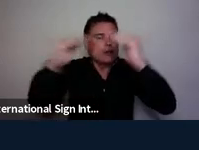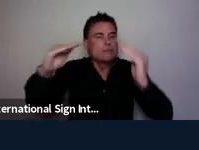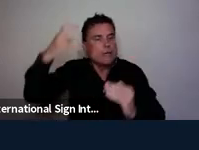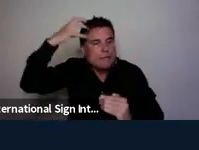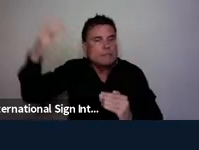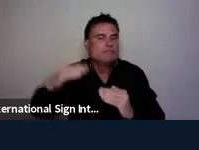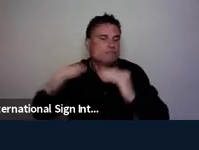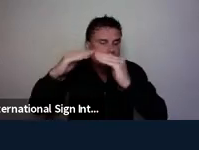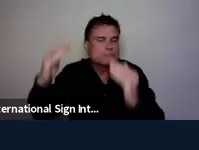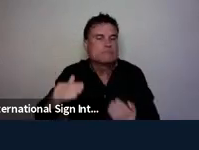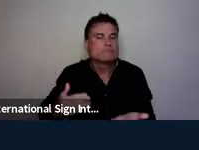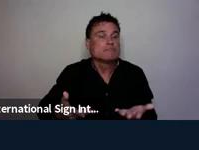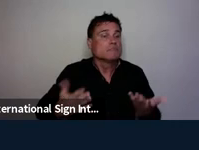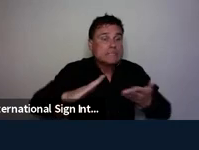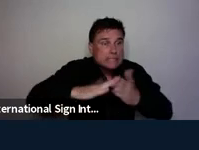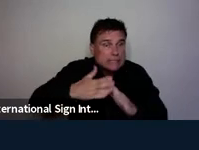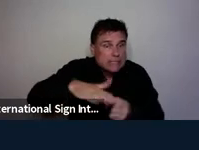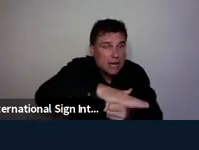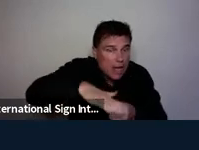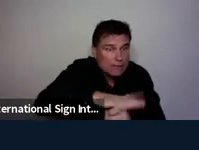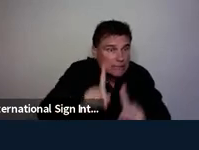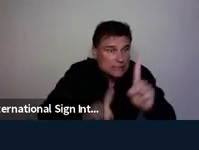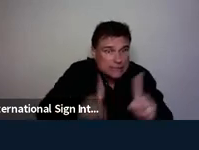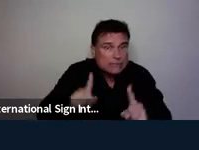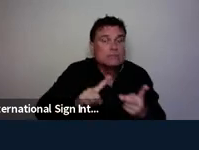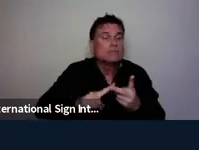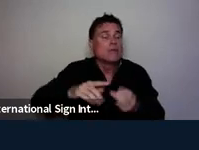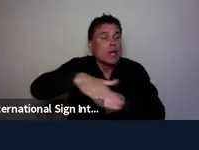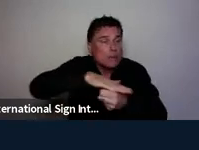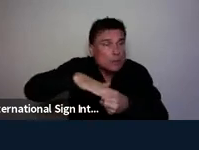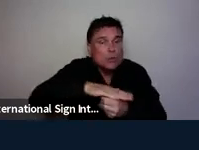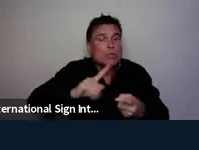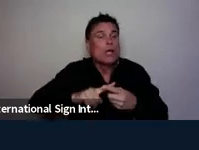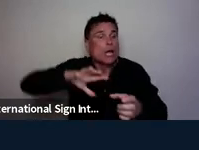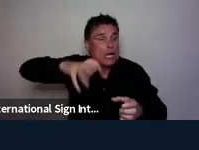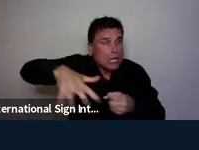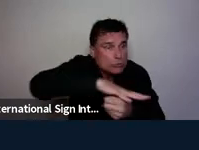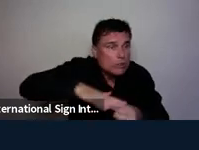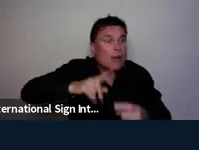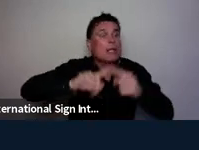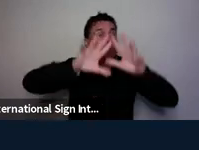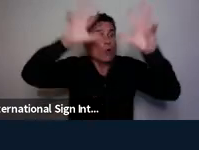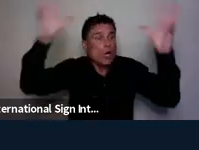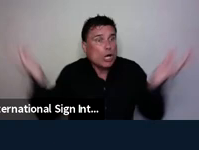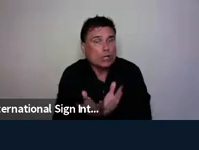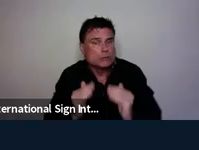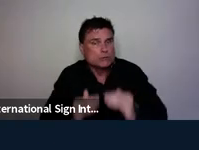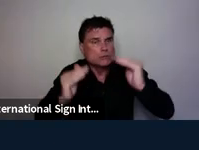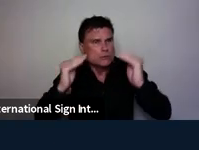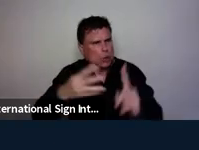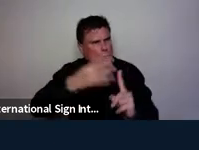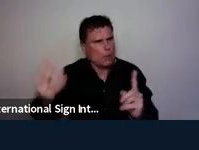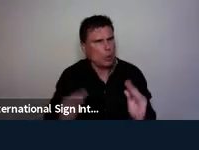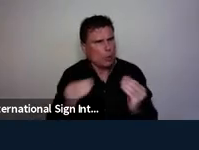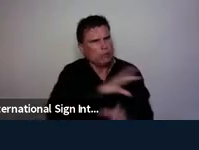at a national level, at a regional, and of course, at an international level. This brings me to a third point, which is on which